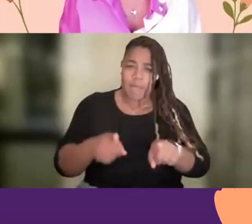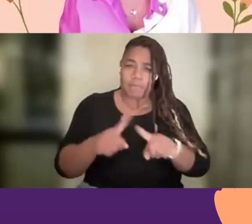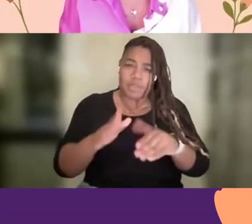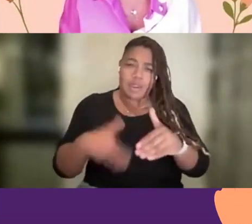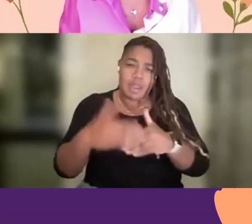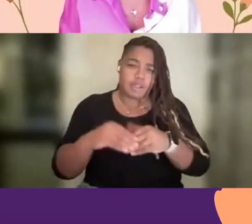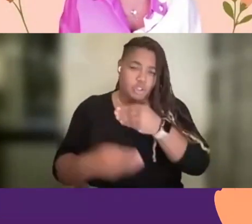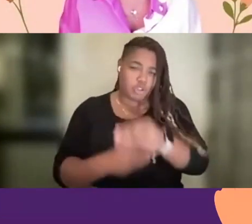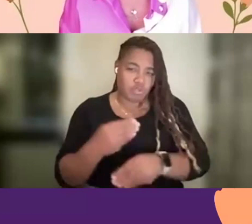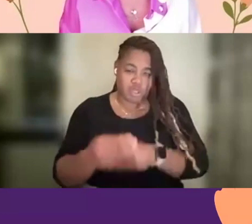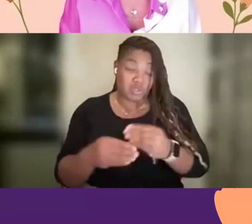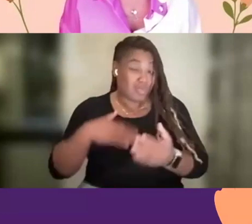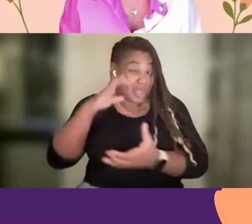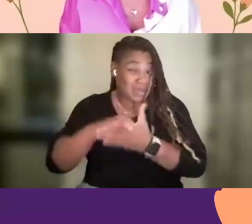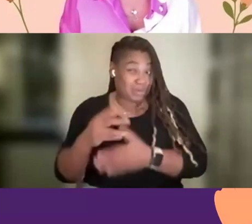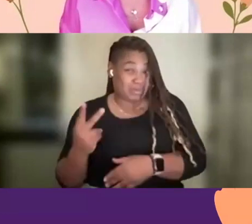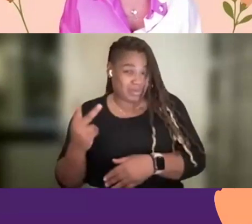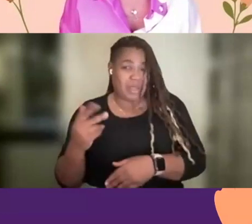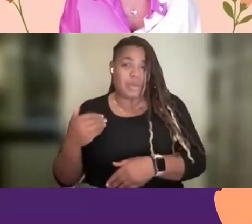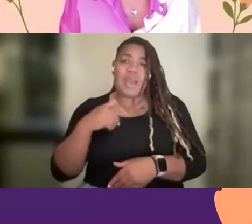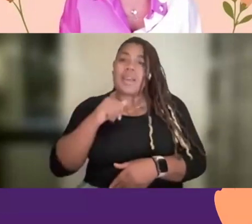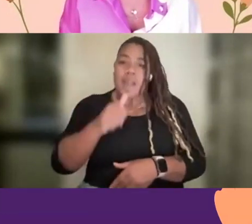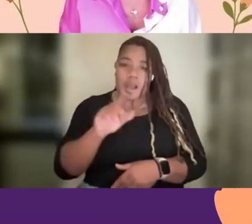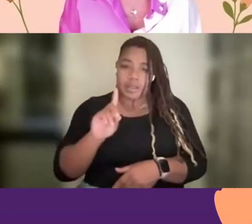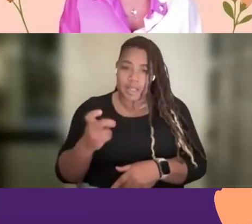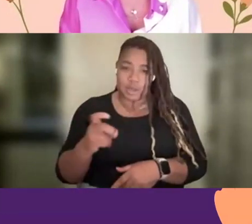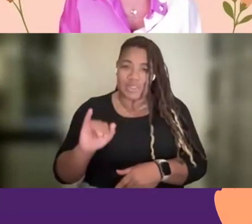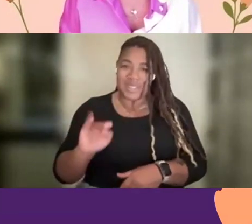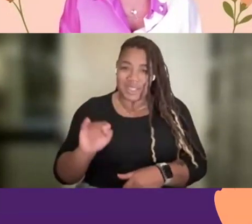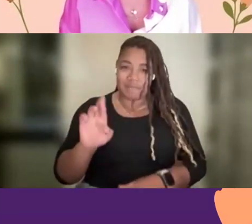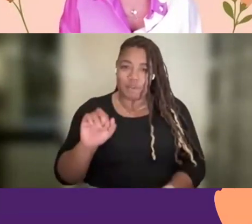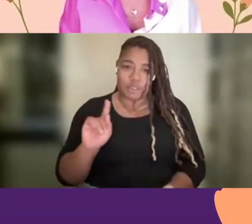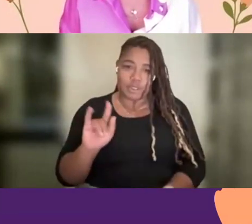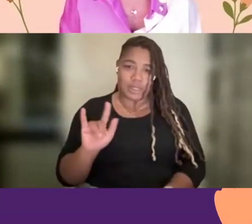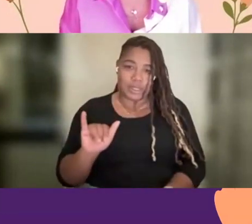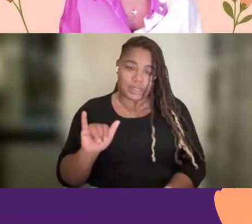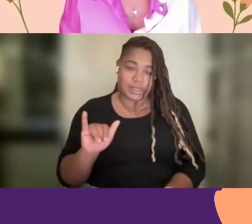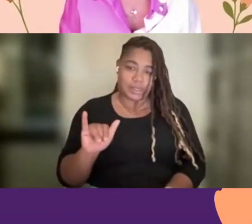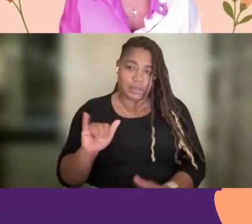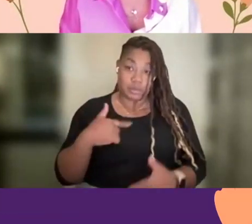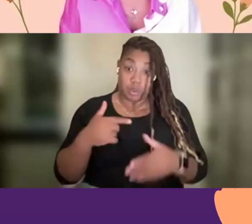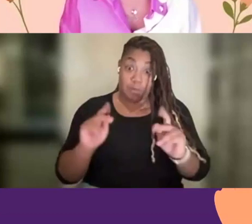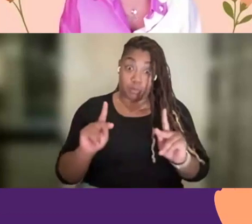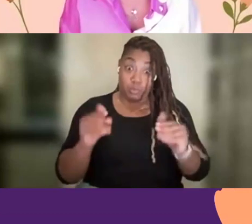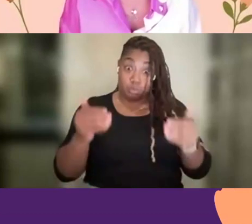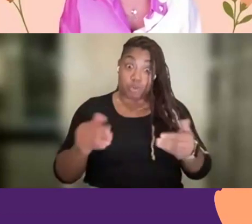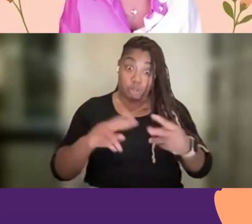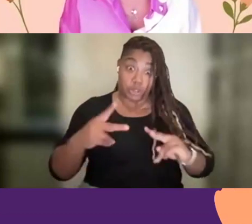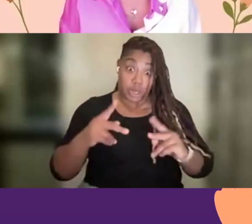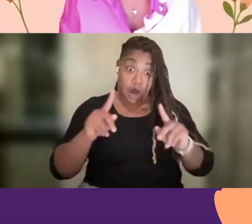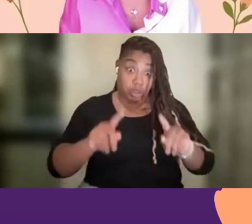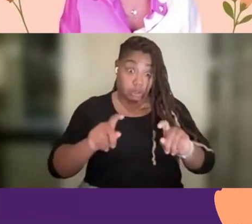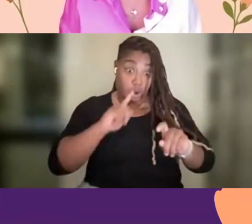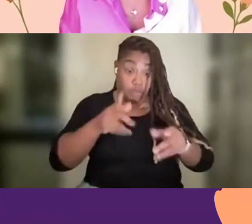actually had undiagnosed infertility, so the opportunity to do genetic testing on the resulting embryos that we